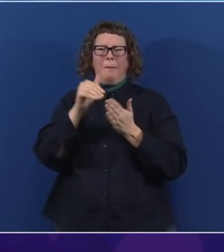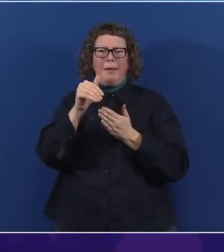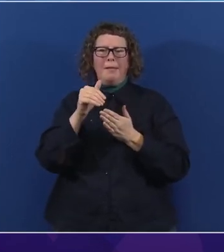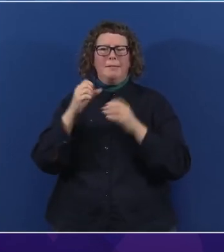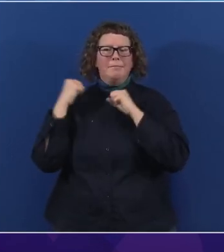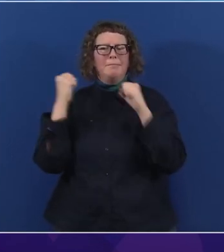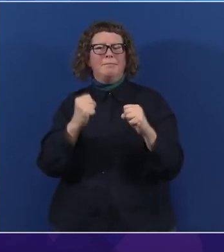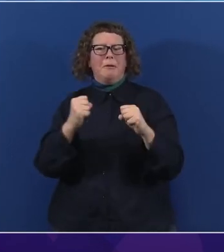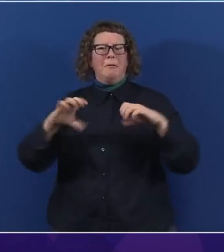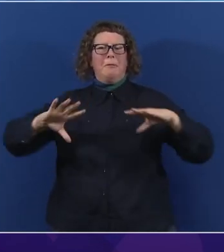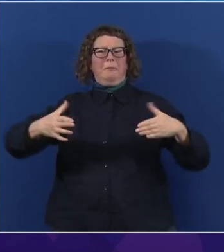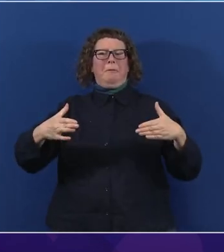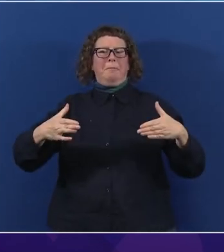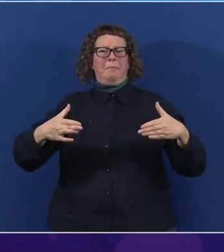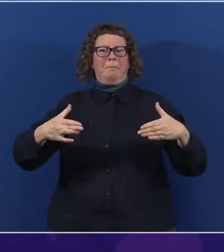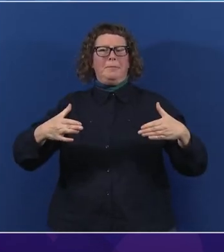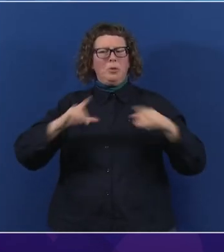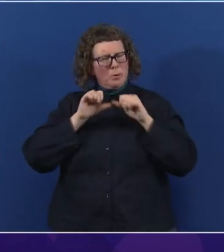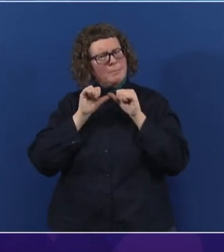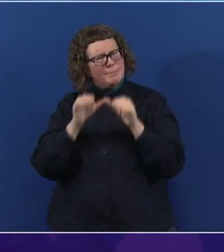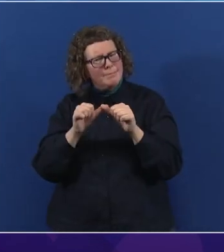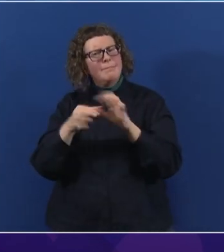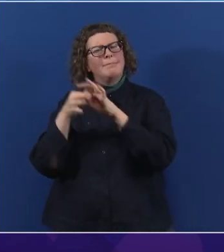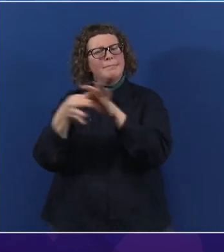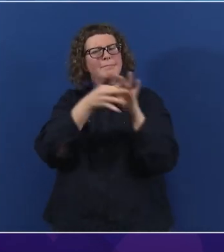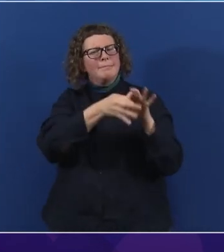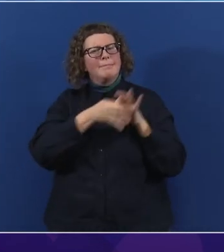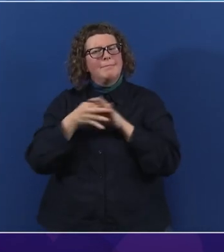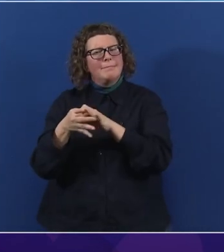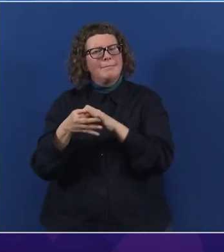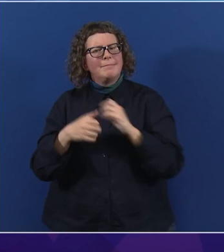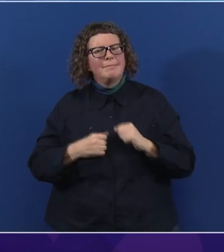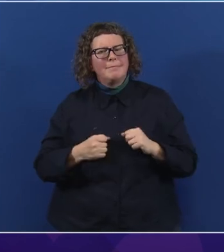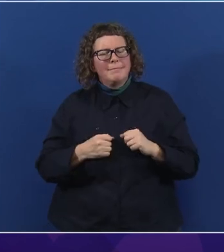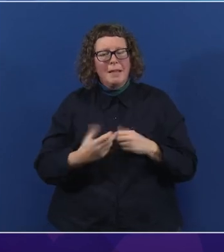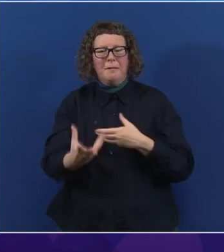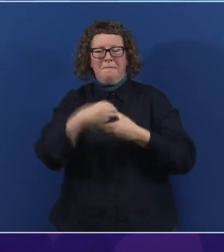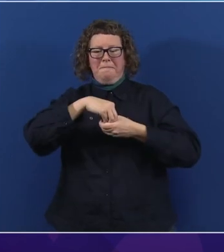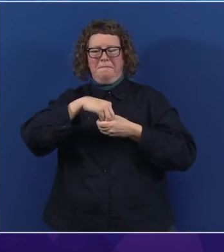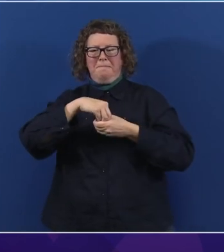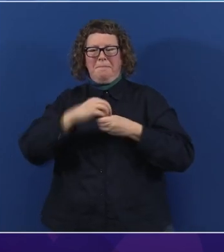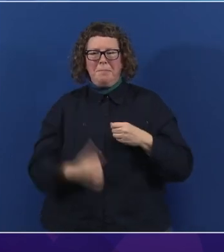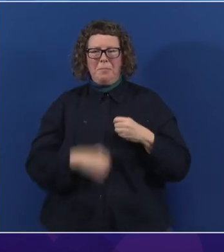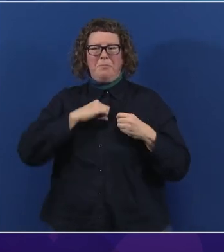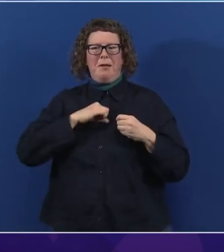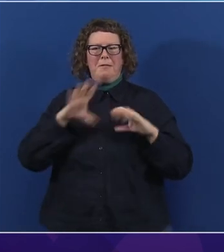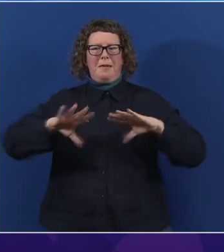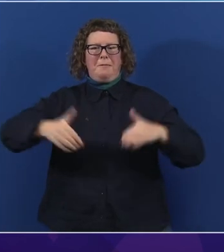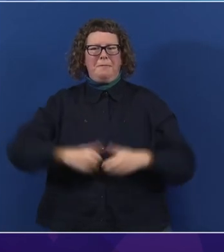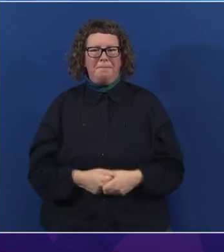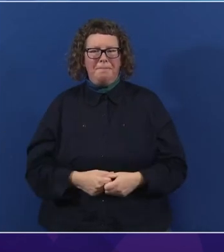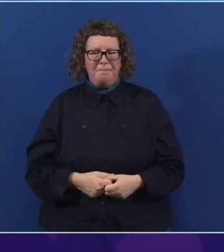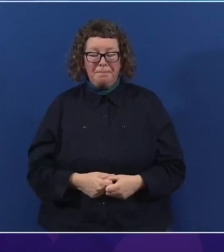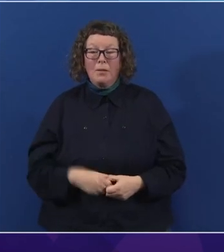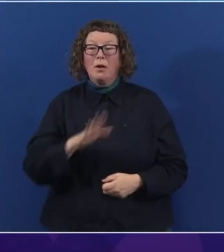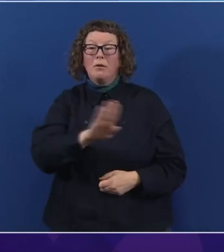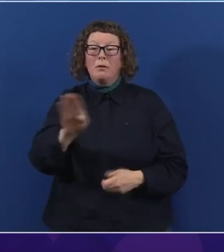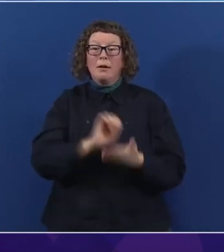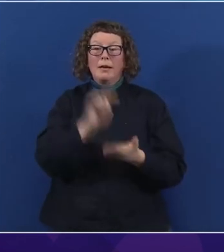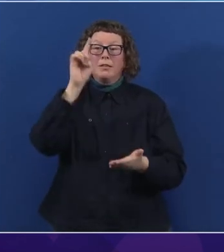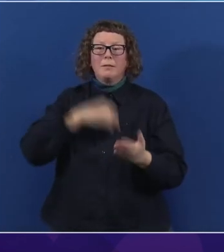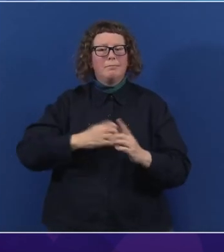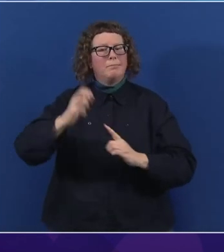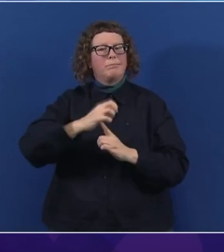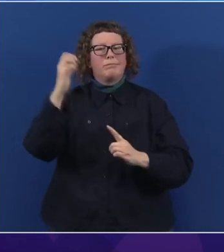strong. So stay connected. Be proud to be a part of that 250,000. Your education is best